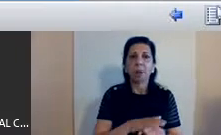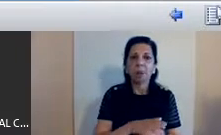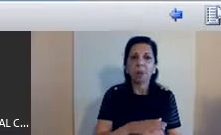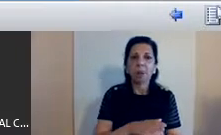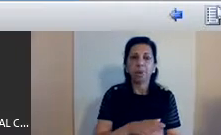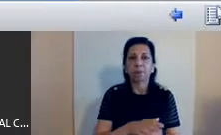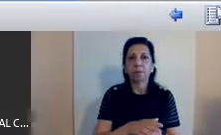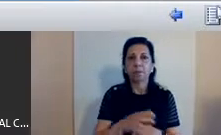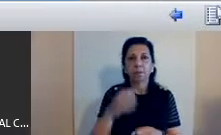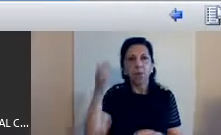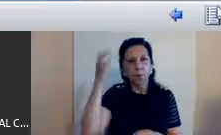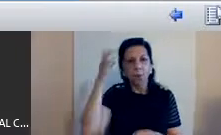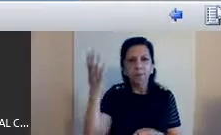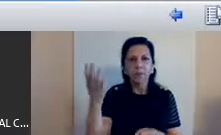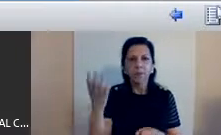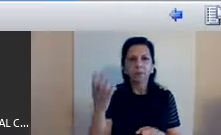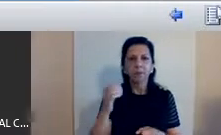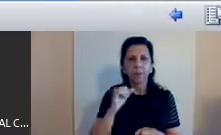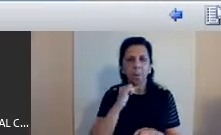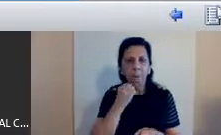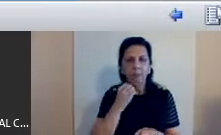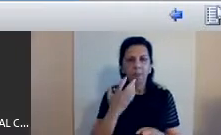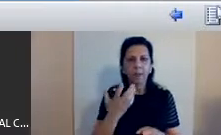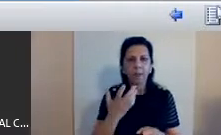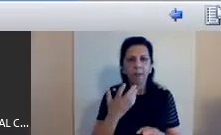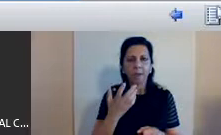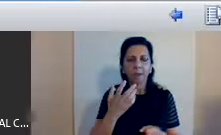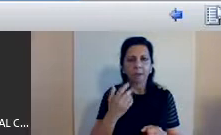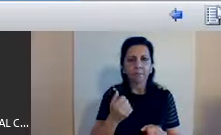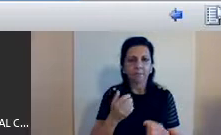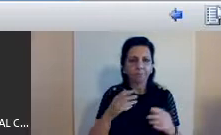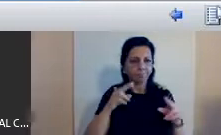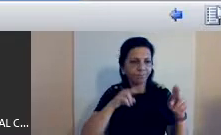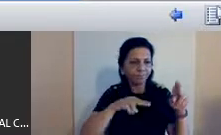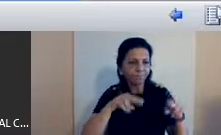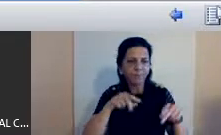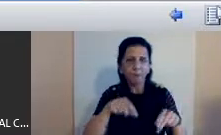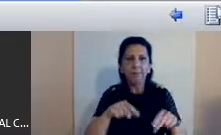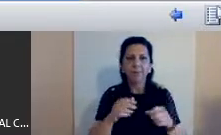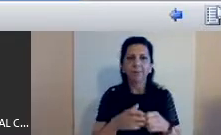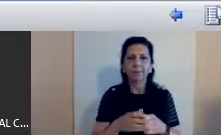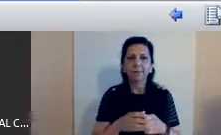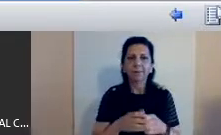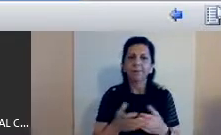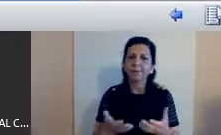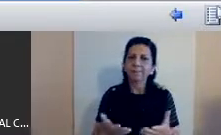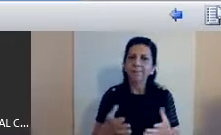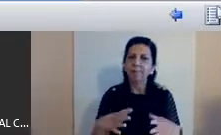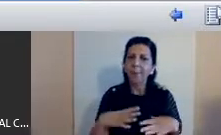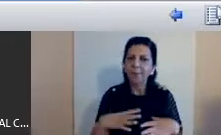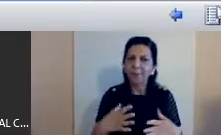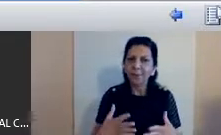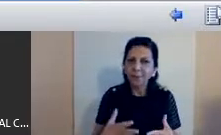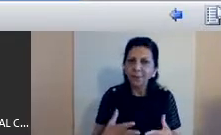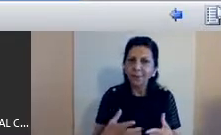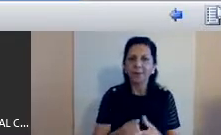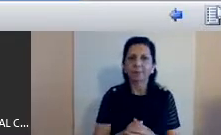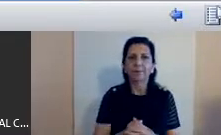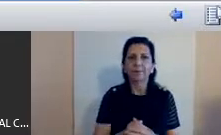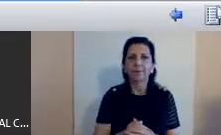others, to make sure that we're all helping to respond. And that is chaired by the